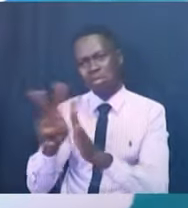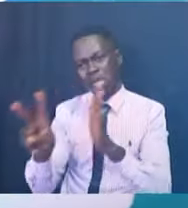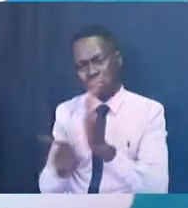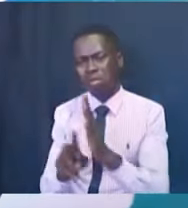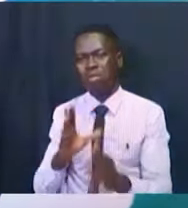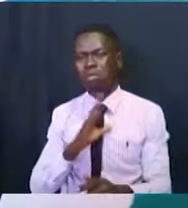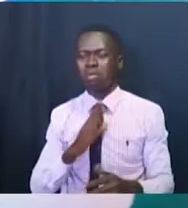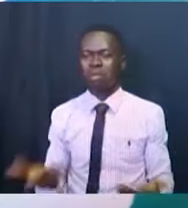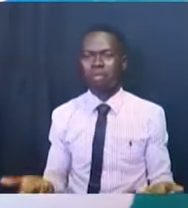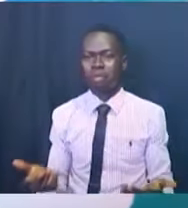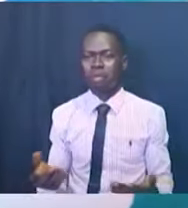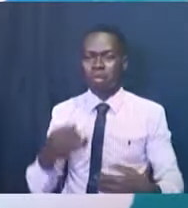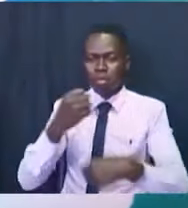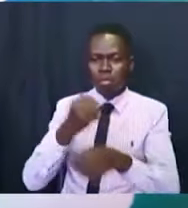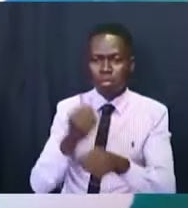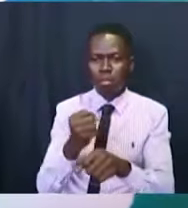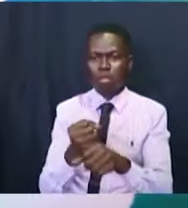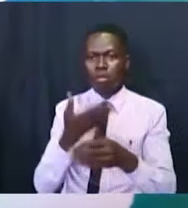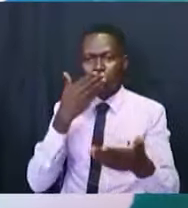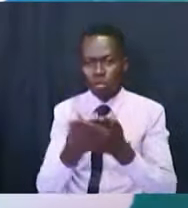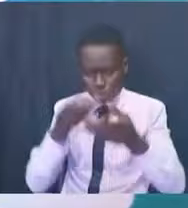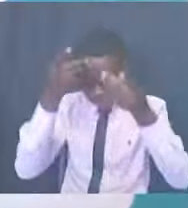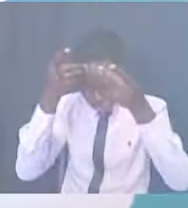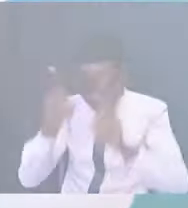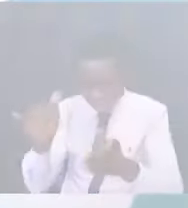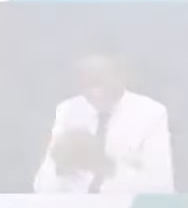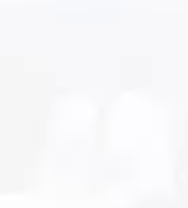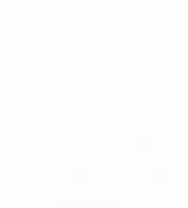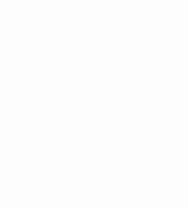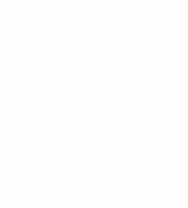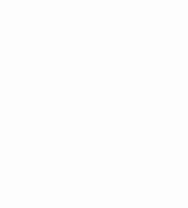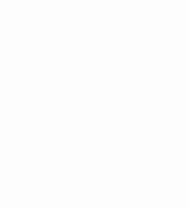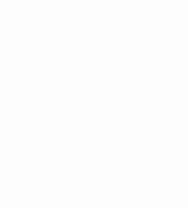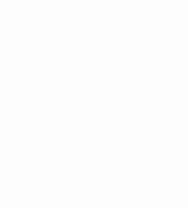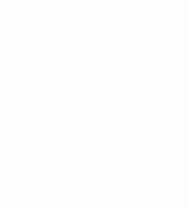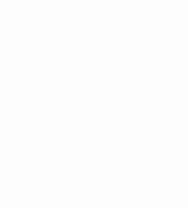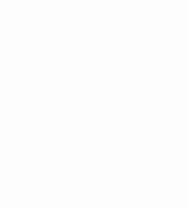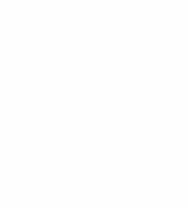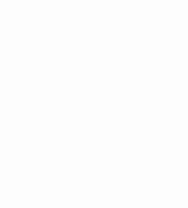his training, he made a firm decision. The people knew what he stood for.